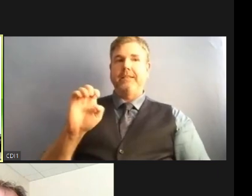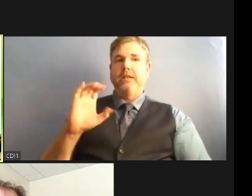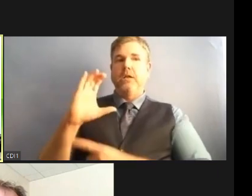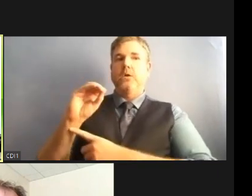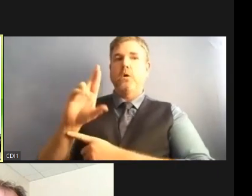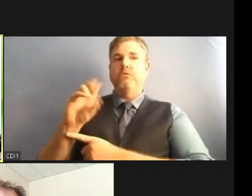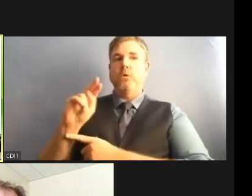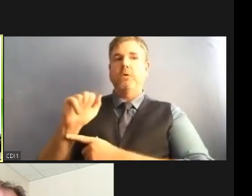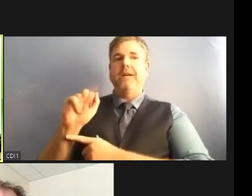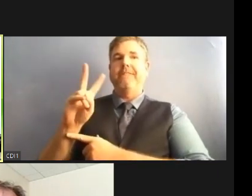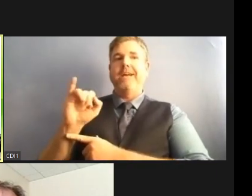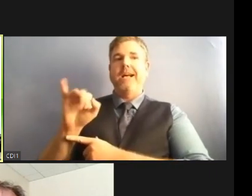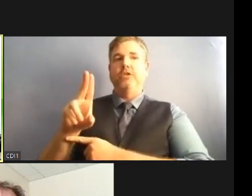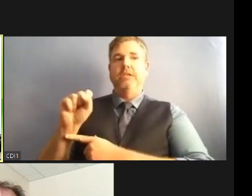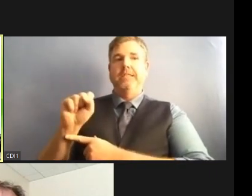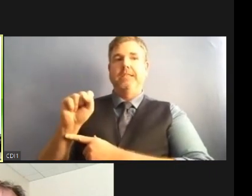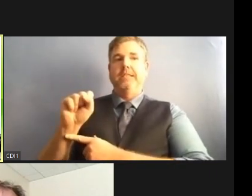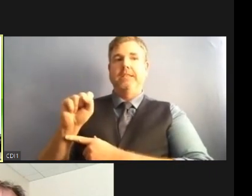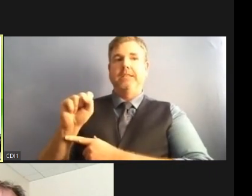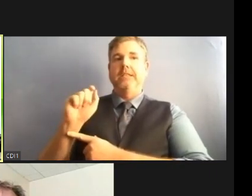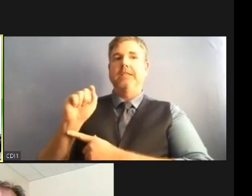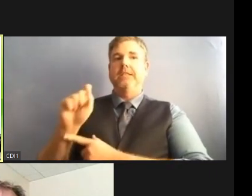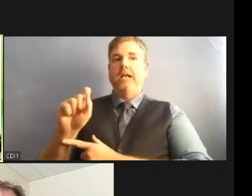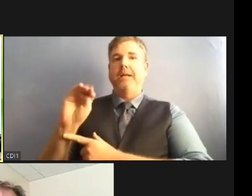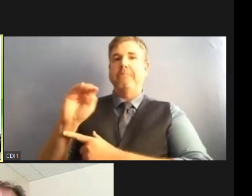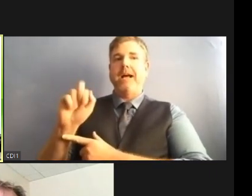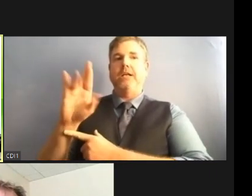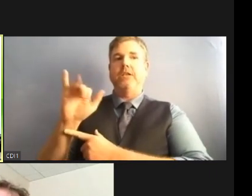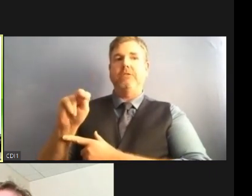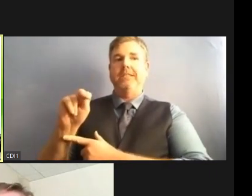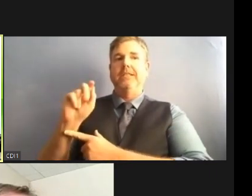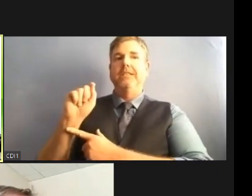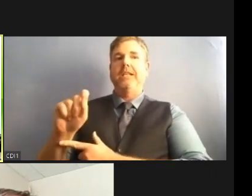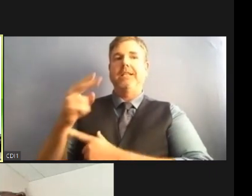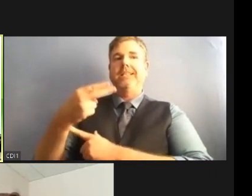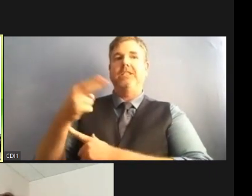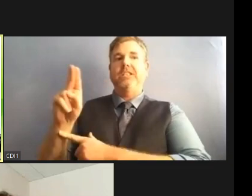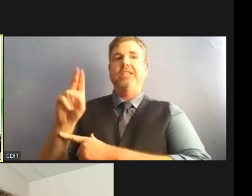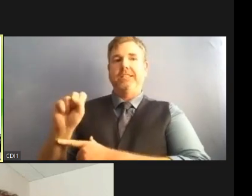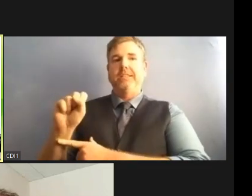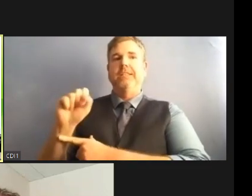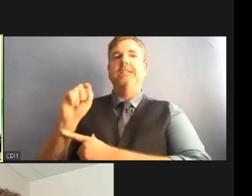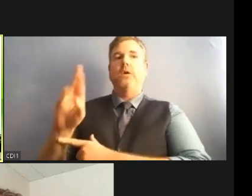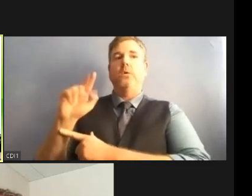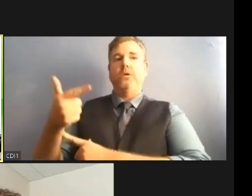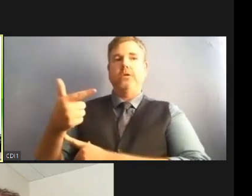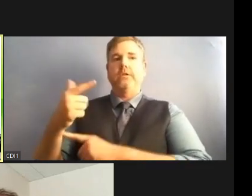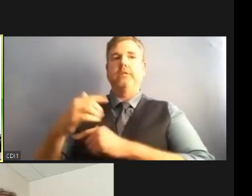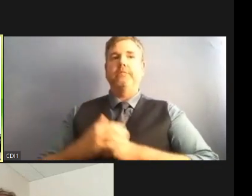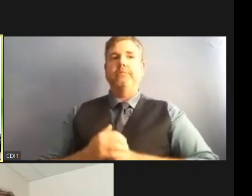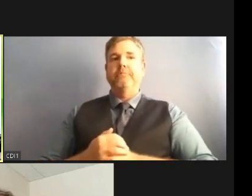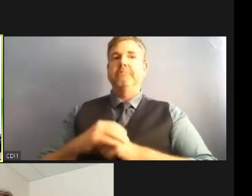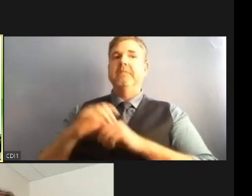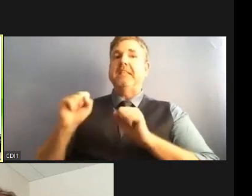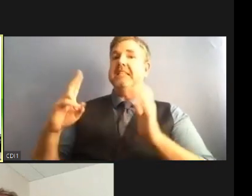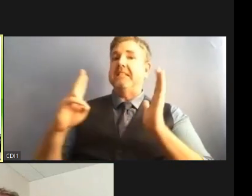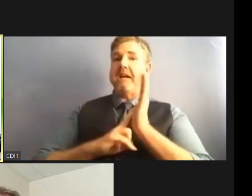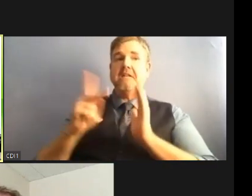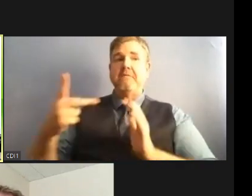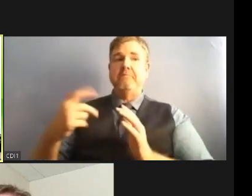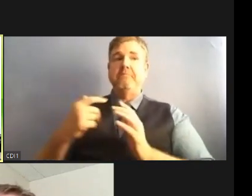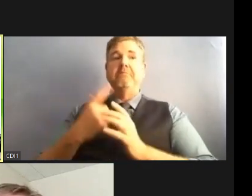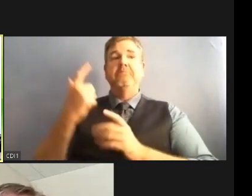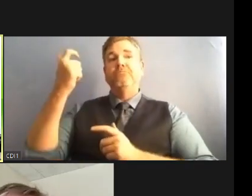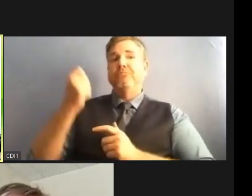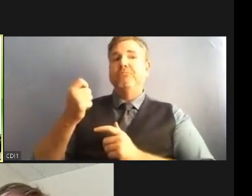coronavirus.marinhhs.org. And on that webpage, you can also sign up to receive daily status updates, which contain an overview of confirmed case data and other